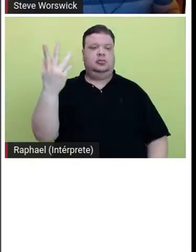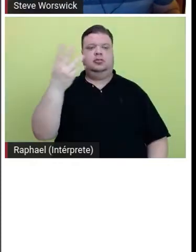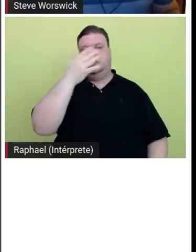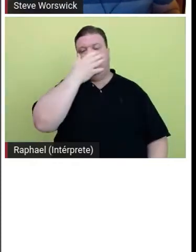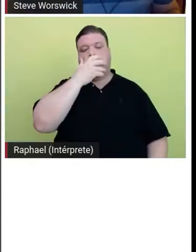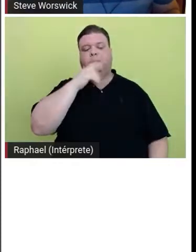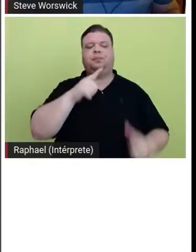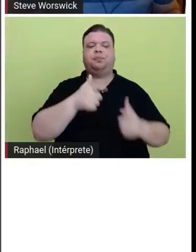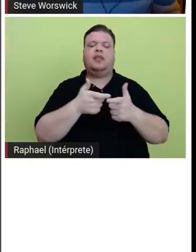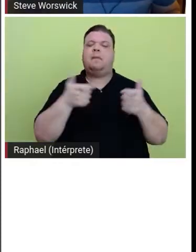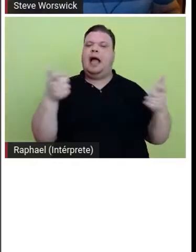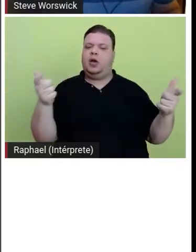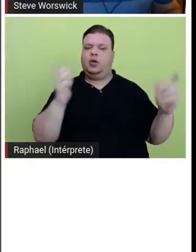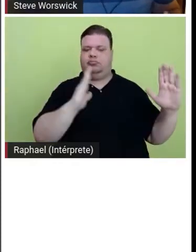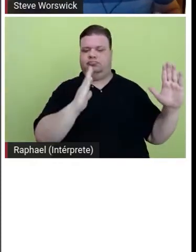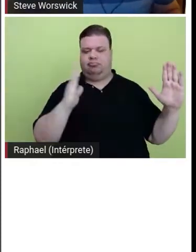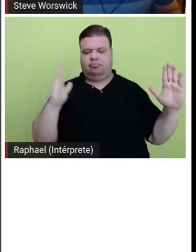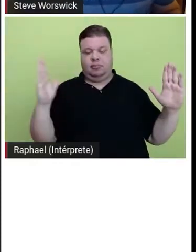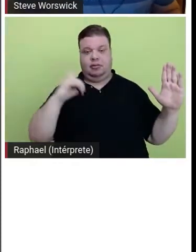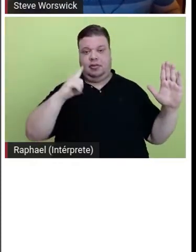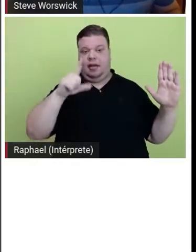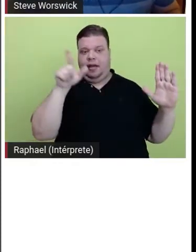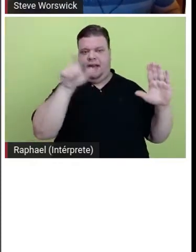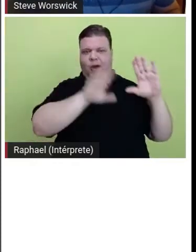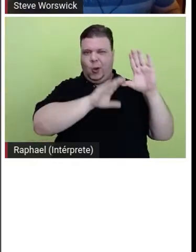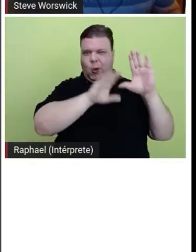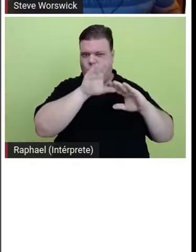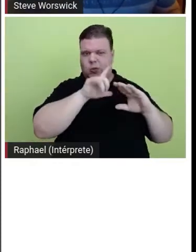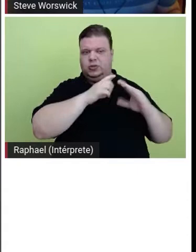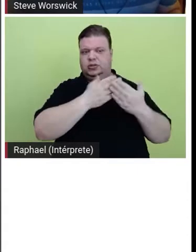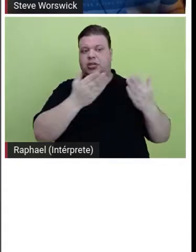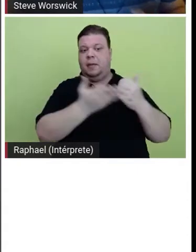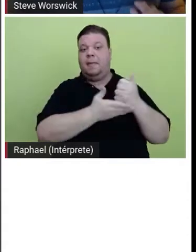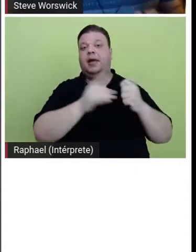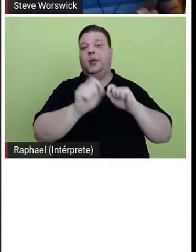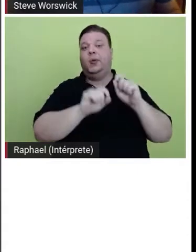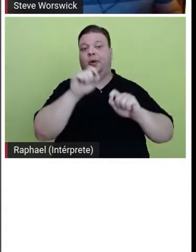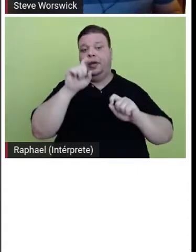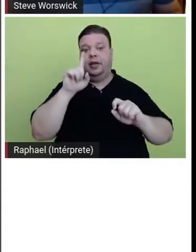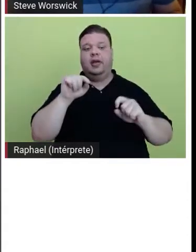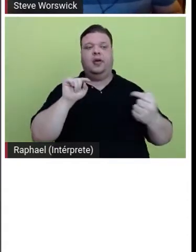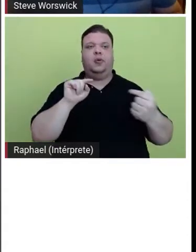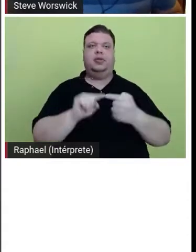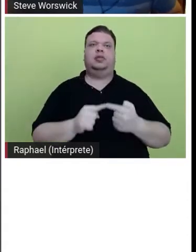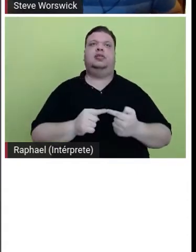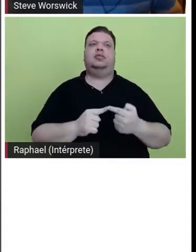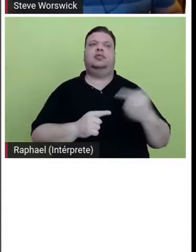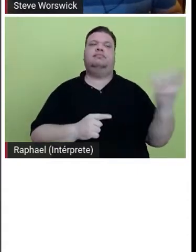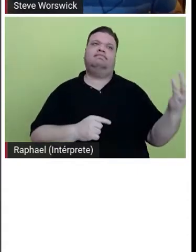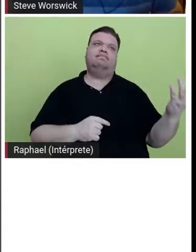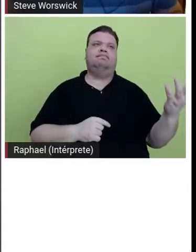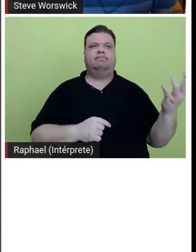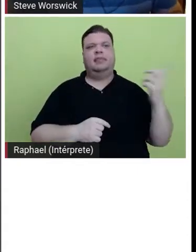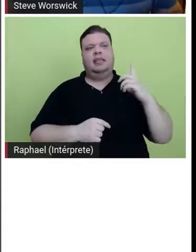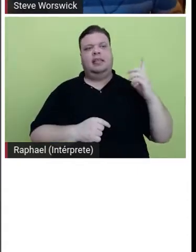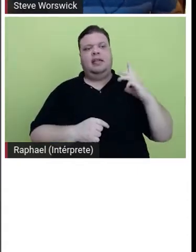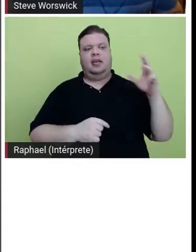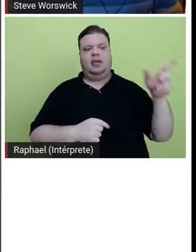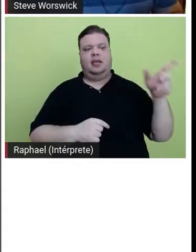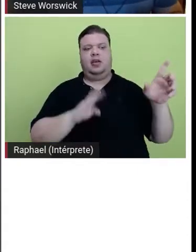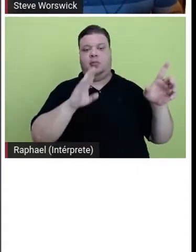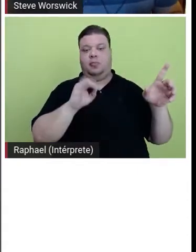being the winners. Now, these are all kind of online competitions, but the only real world competition is one called the Loebner